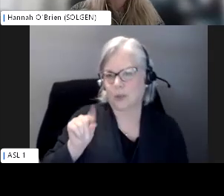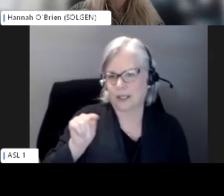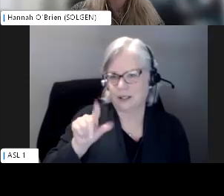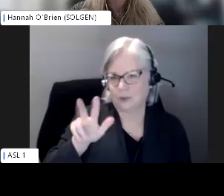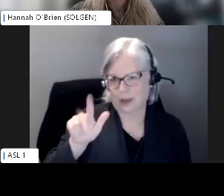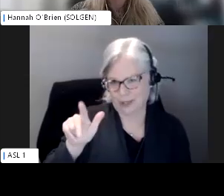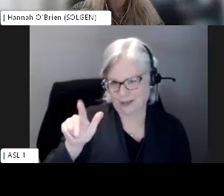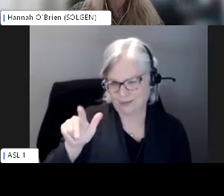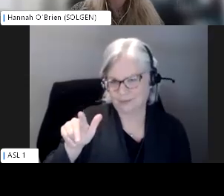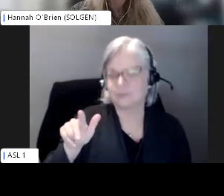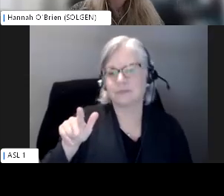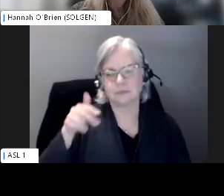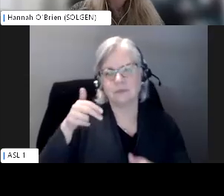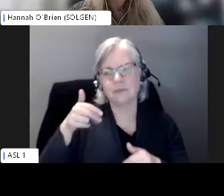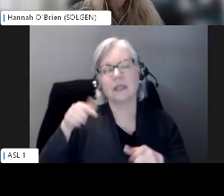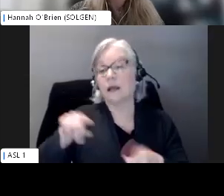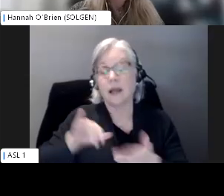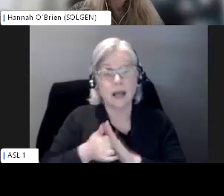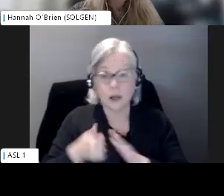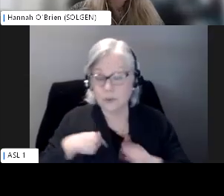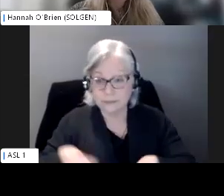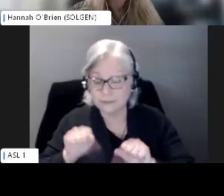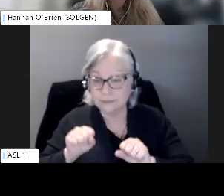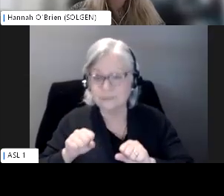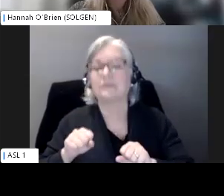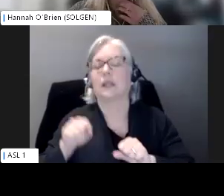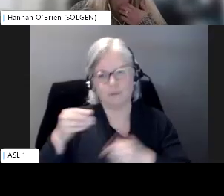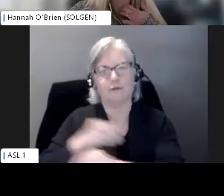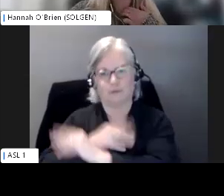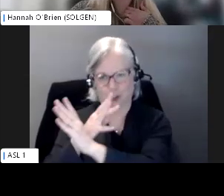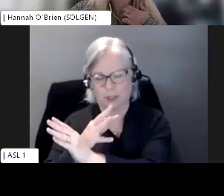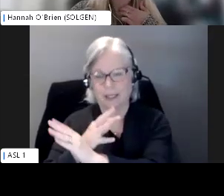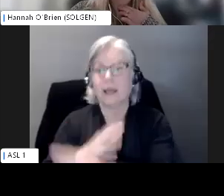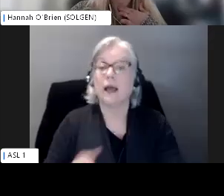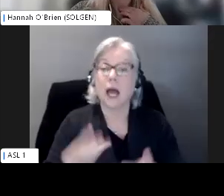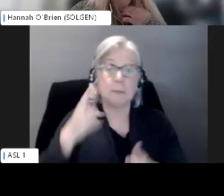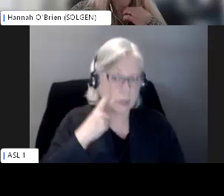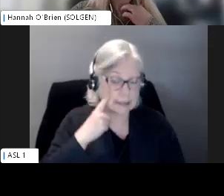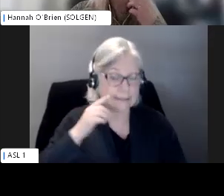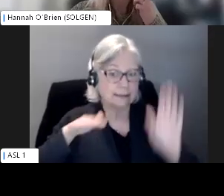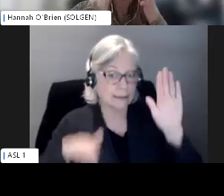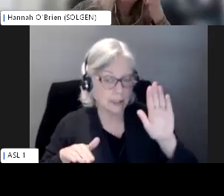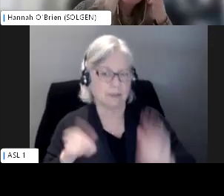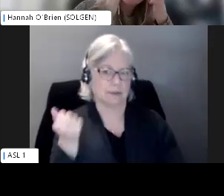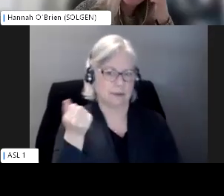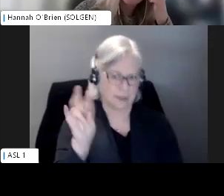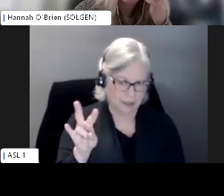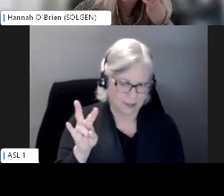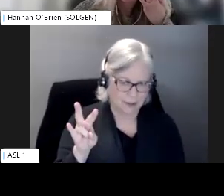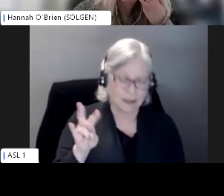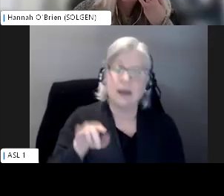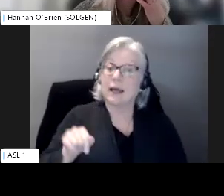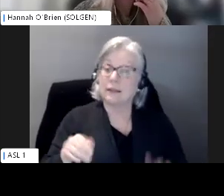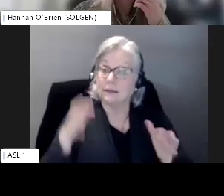most inquests, it was held virtually. 17 witnesses testified over the course of about 2 weeks of